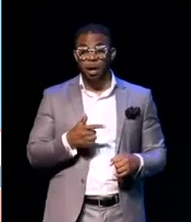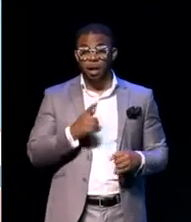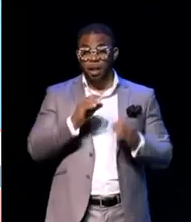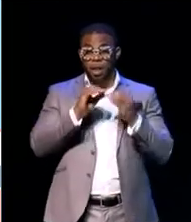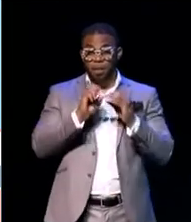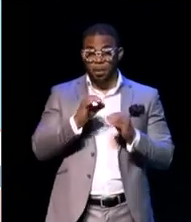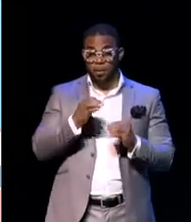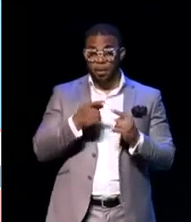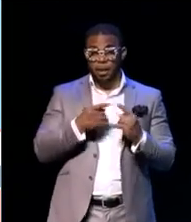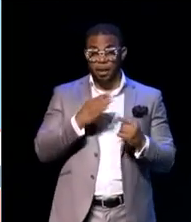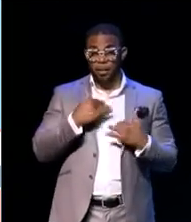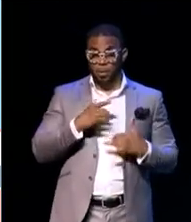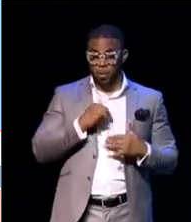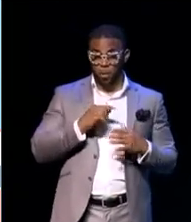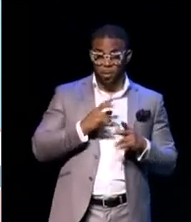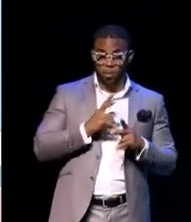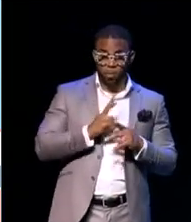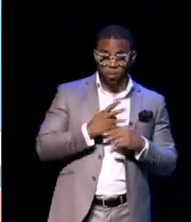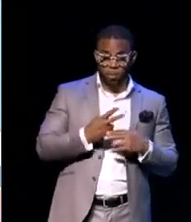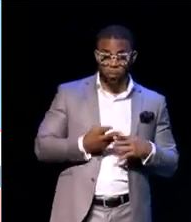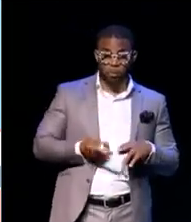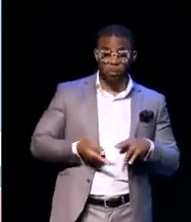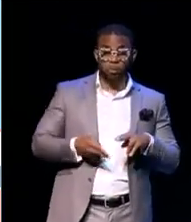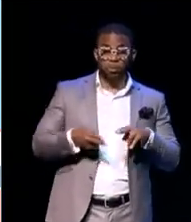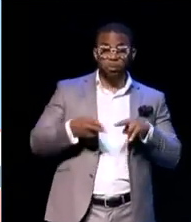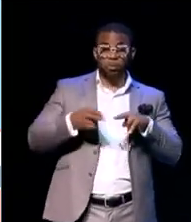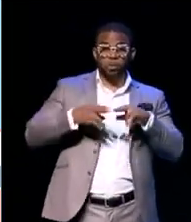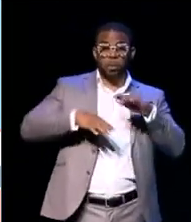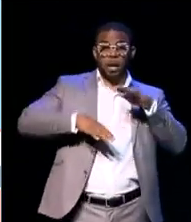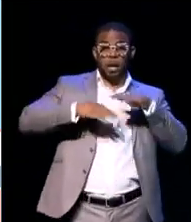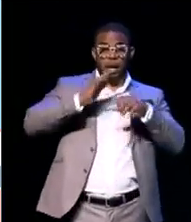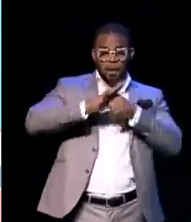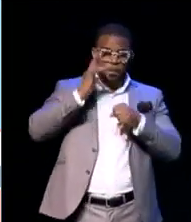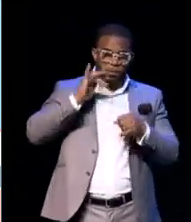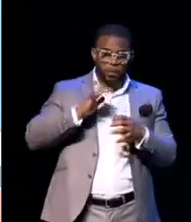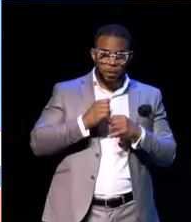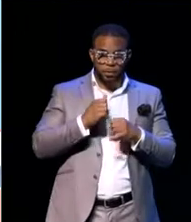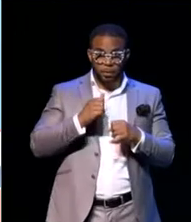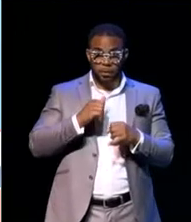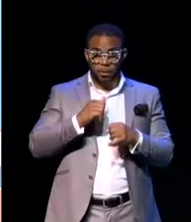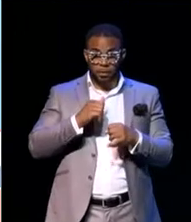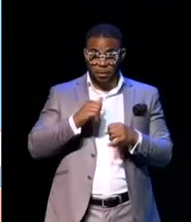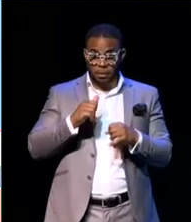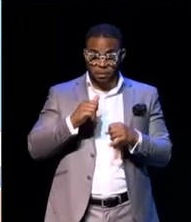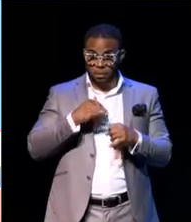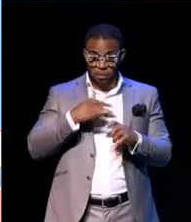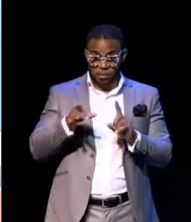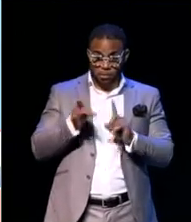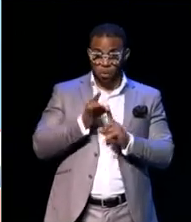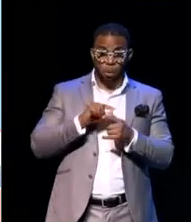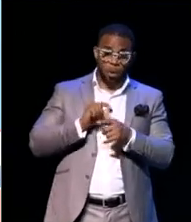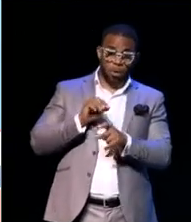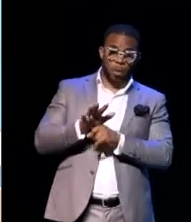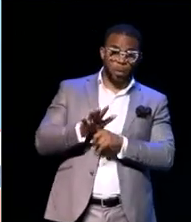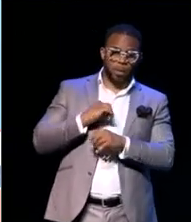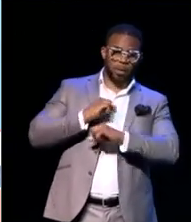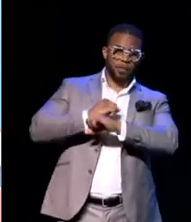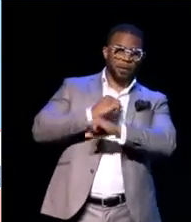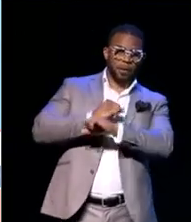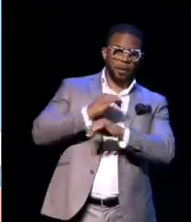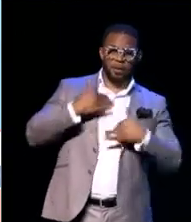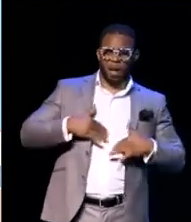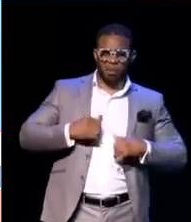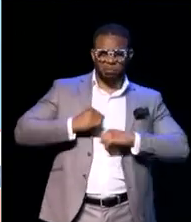number of antibodies we produce goes up, and it gets high enough that if the virus comes to us or we're exposed to it, we can fight it